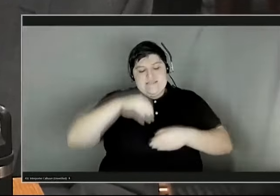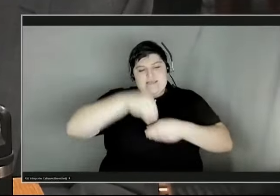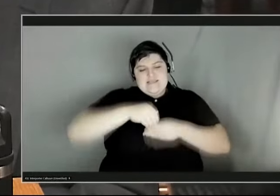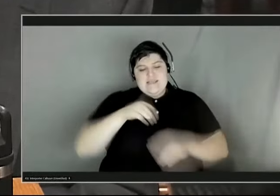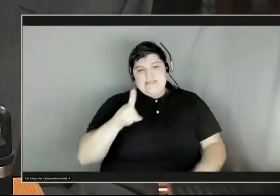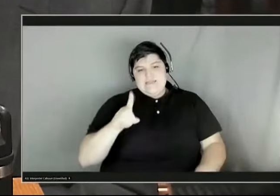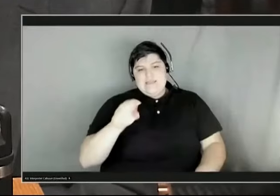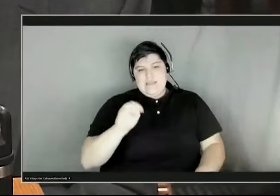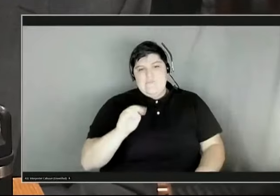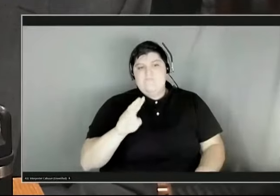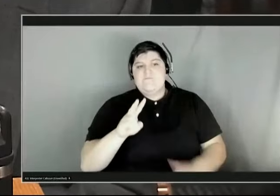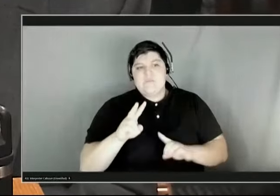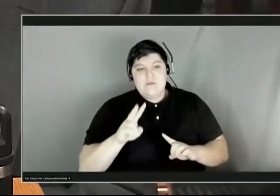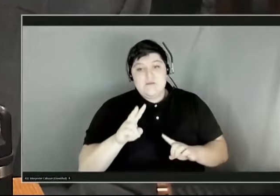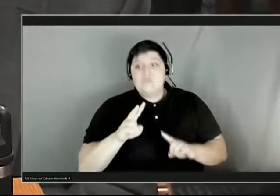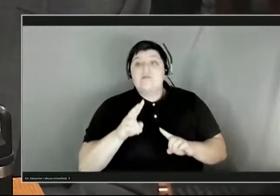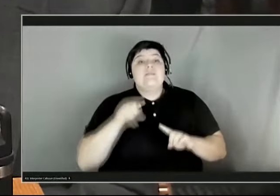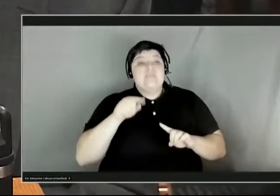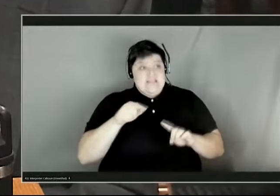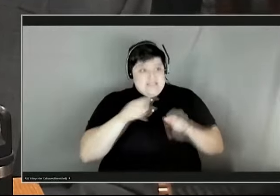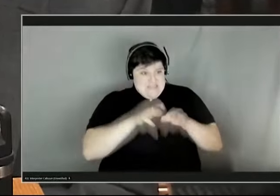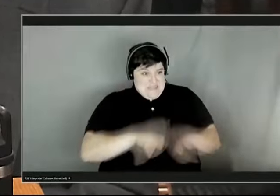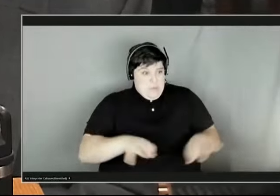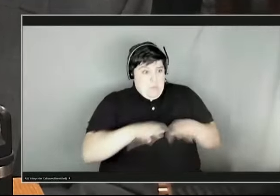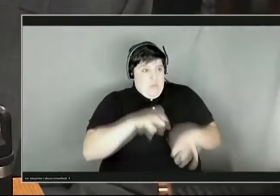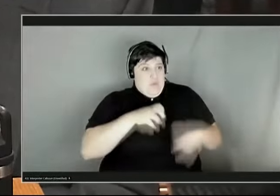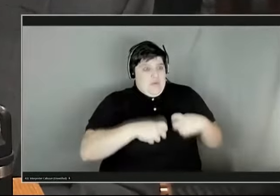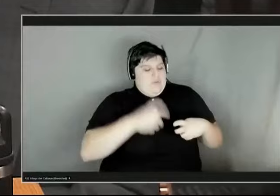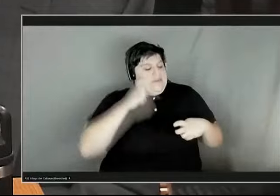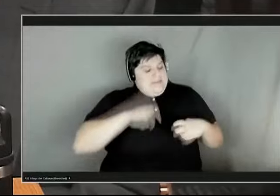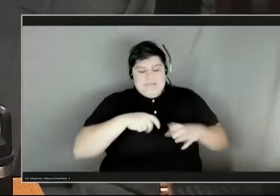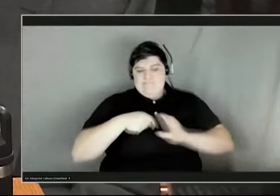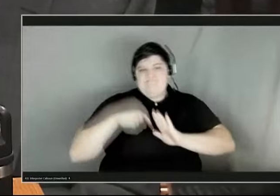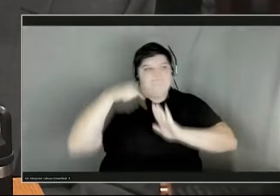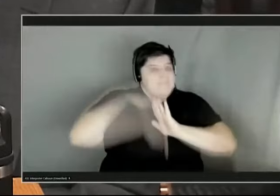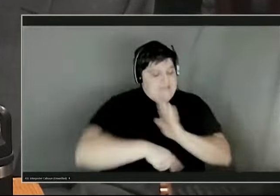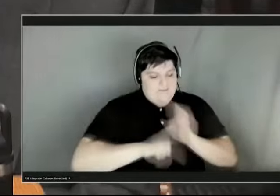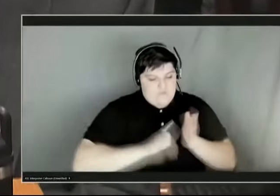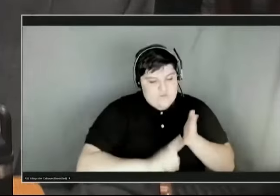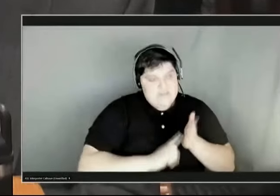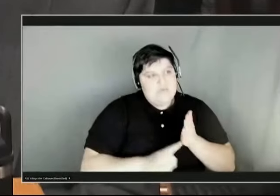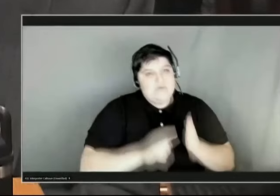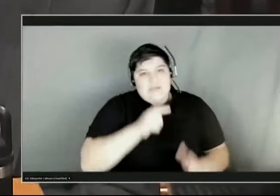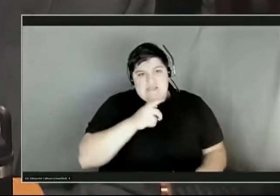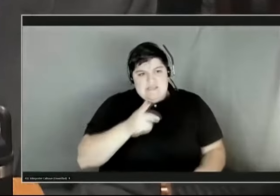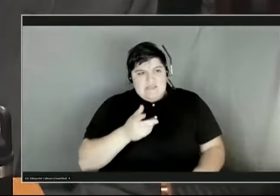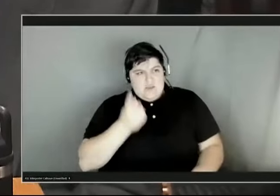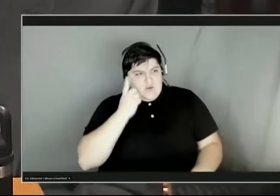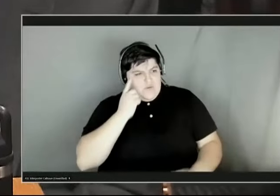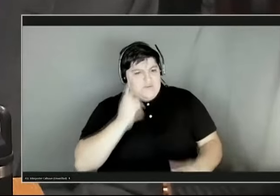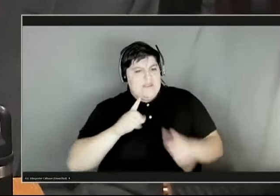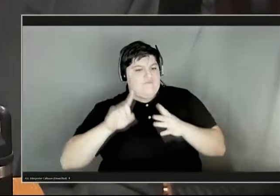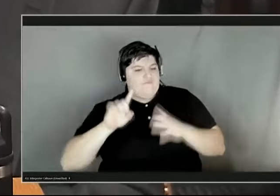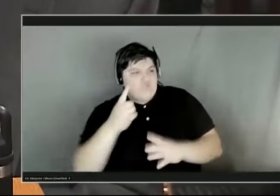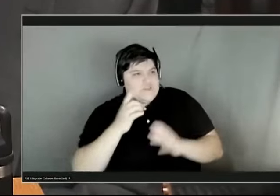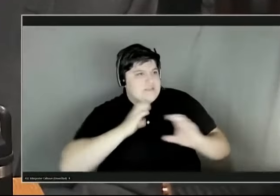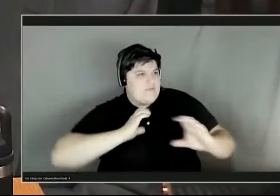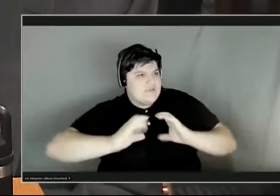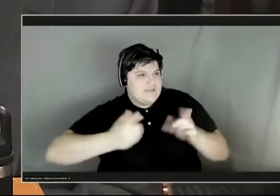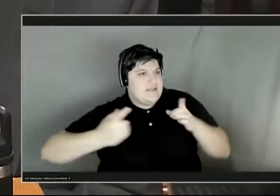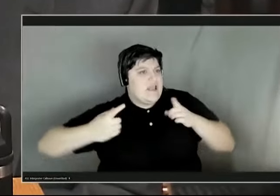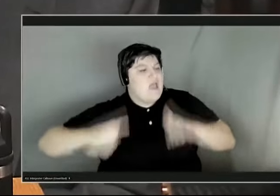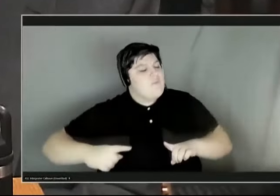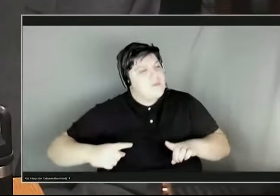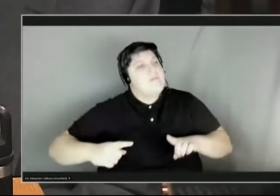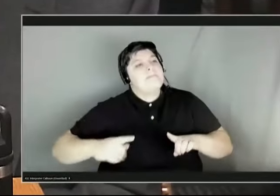this is something, because of its importance, that's worth diving further into. I wasn't party to the initial conversation, but clearly